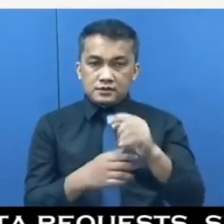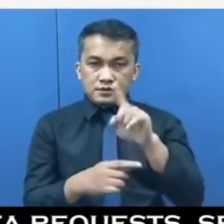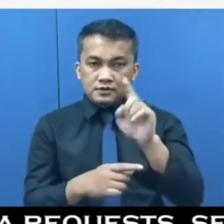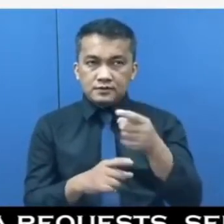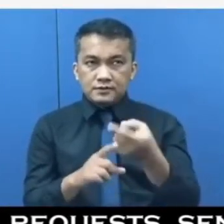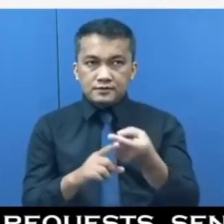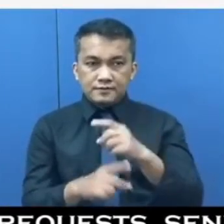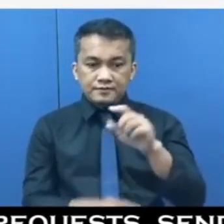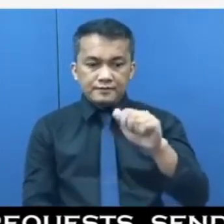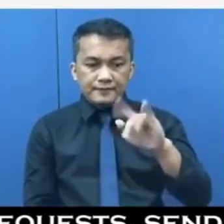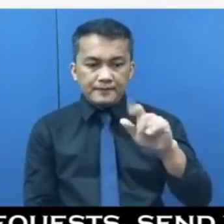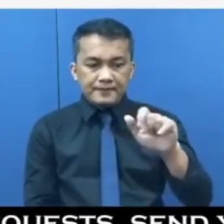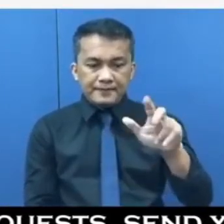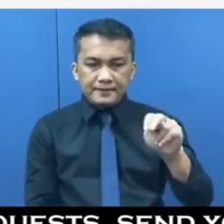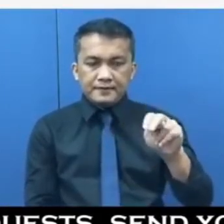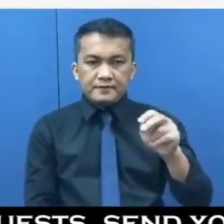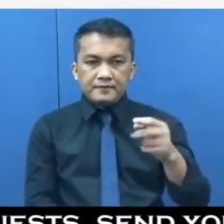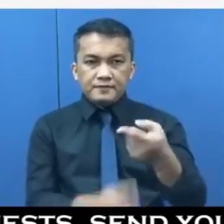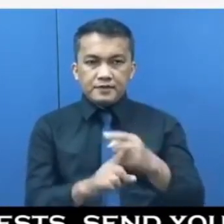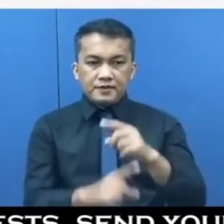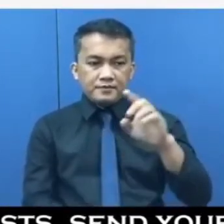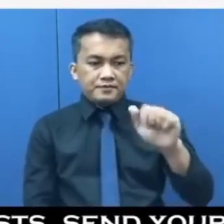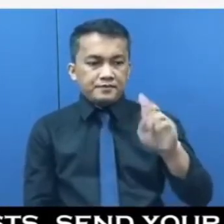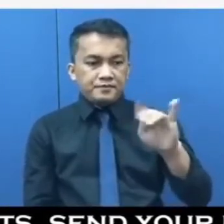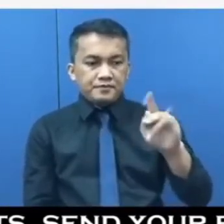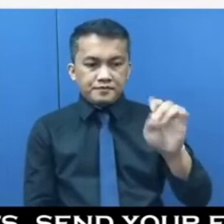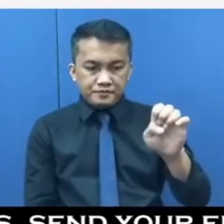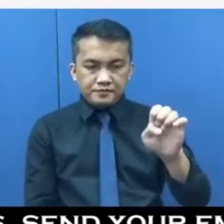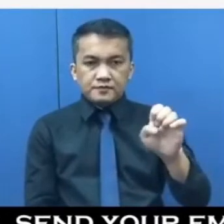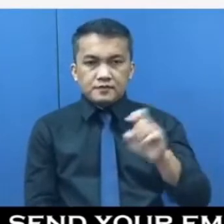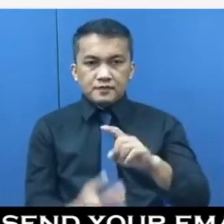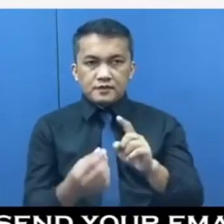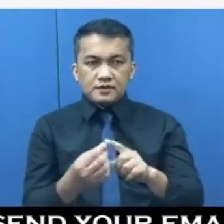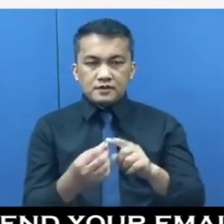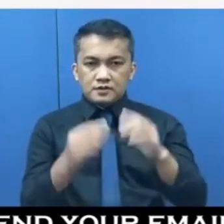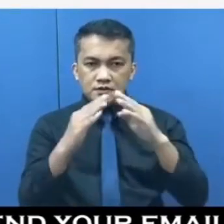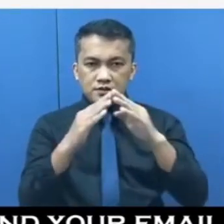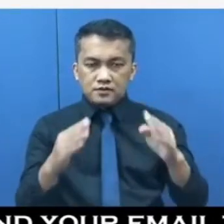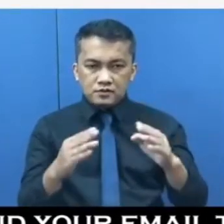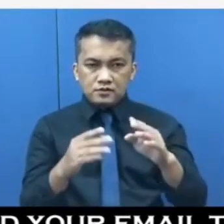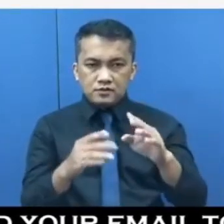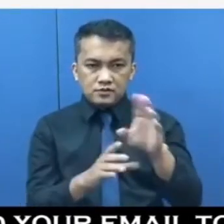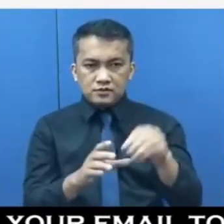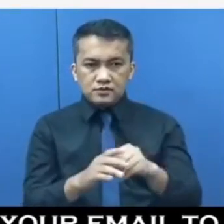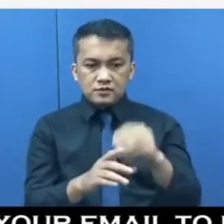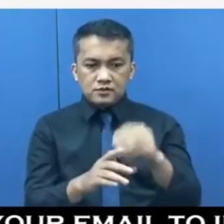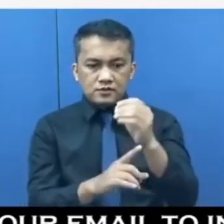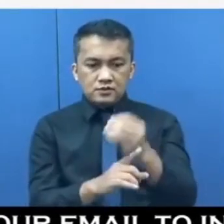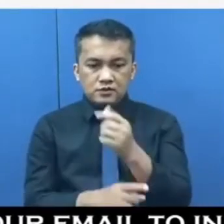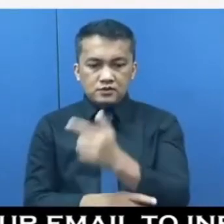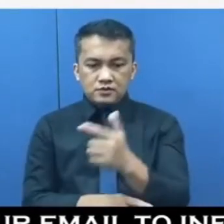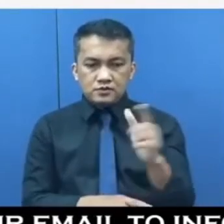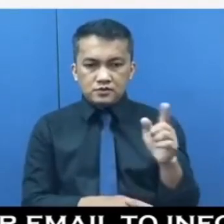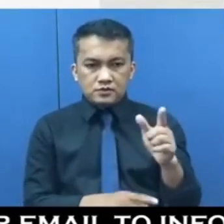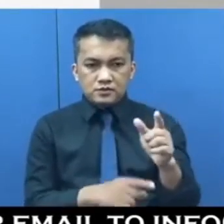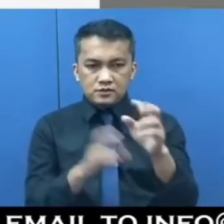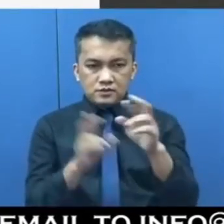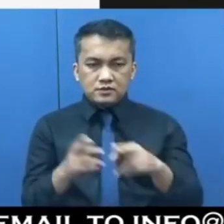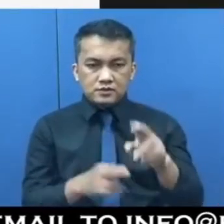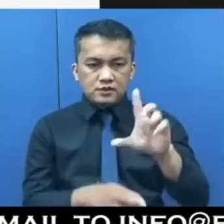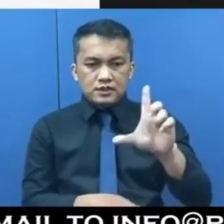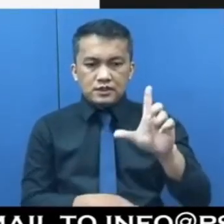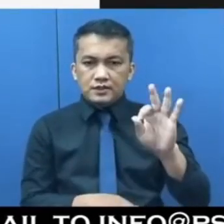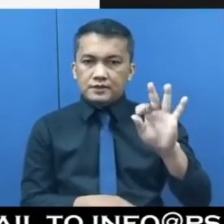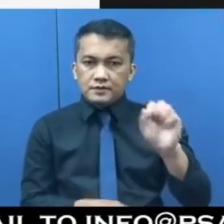kay Ms. Aileen Mancias of Abante. Her question is about the households covered in the October 2021 round of the LFS.